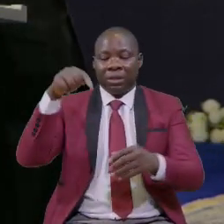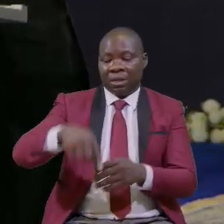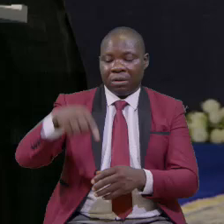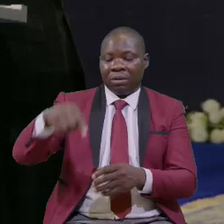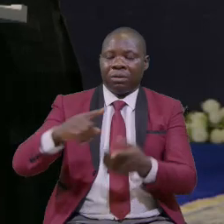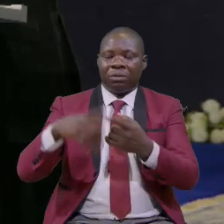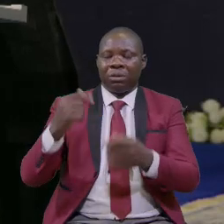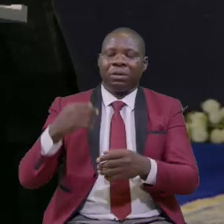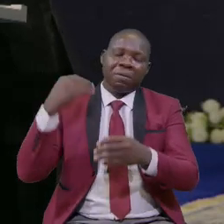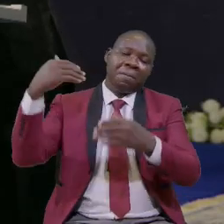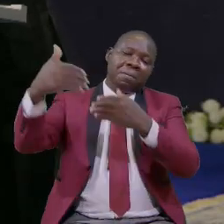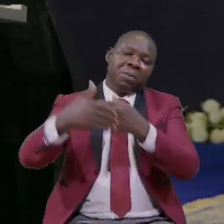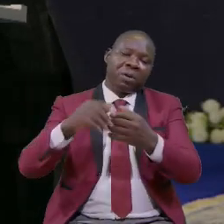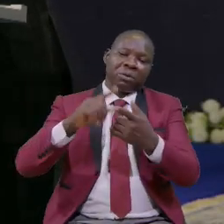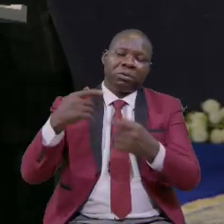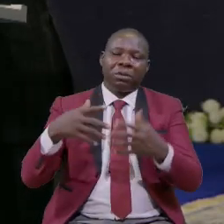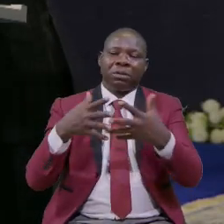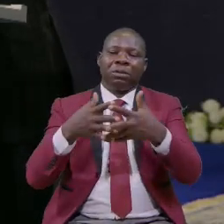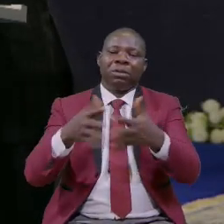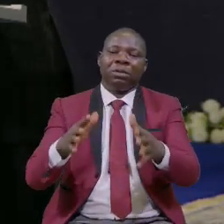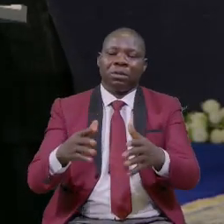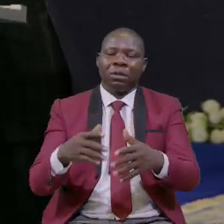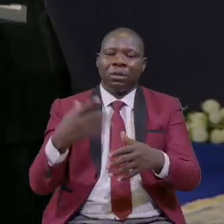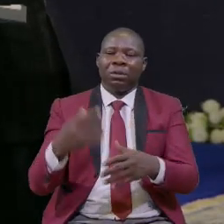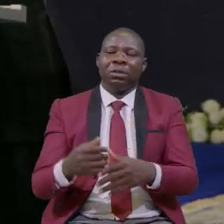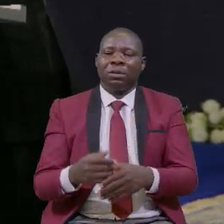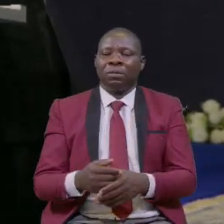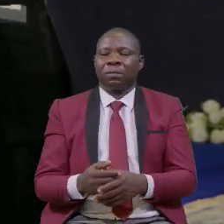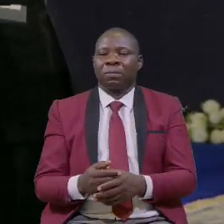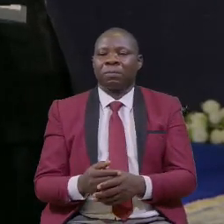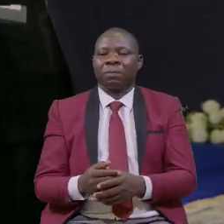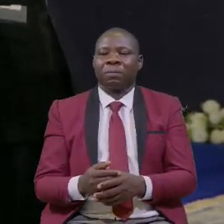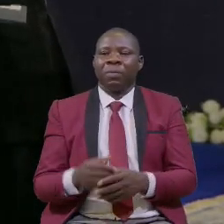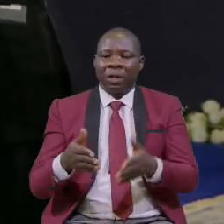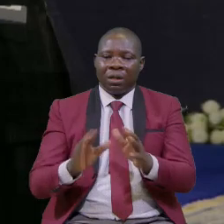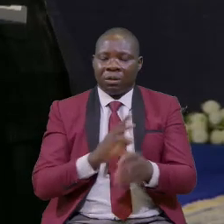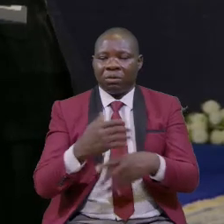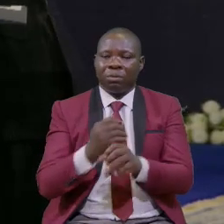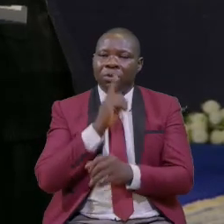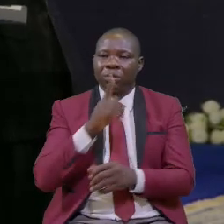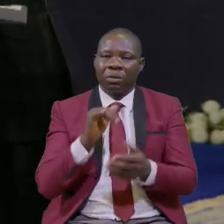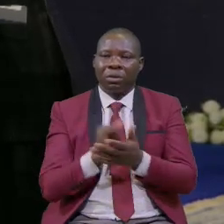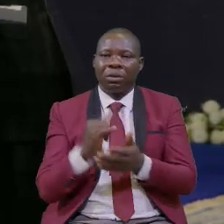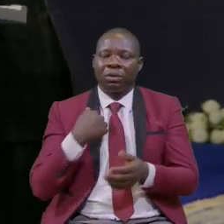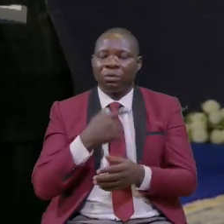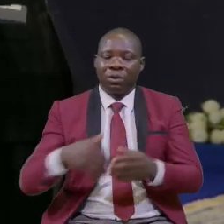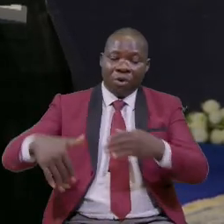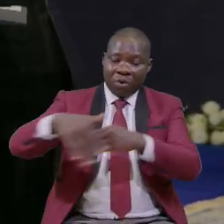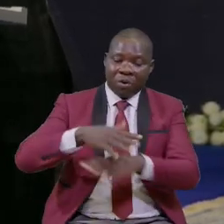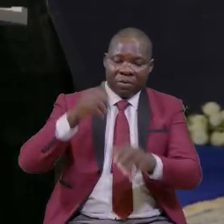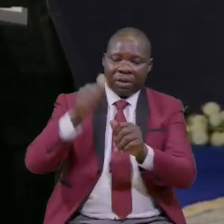back, towards the gate, the main gate. Let's make sure you cover all those areas.